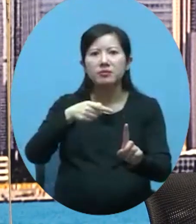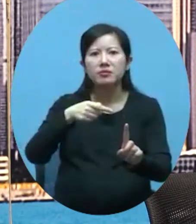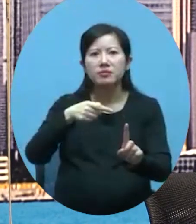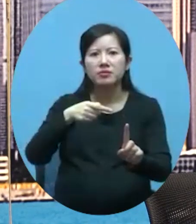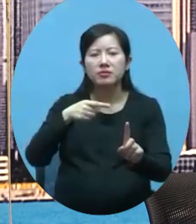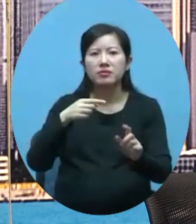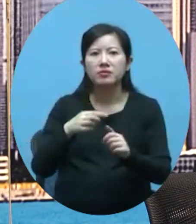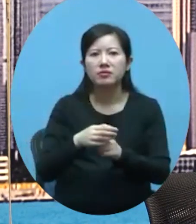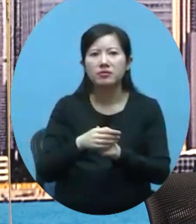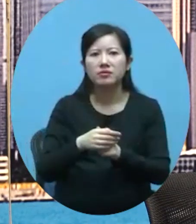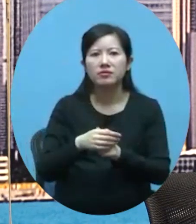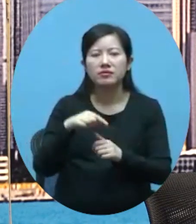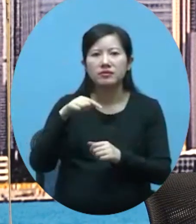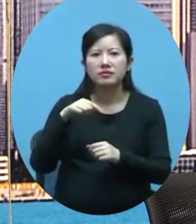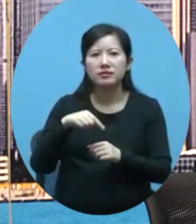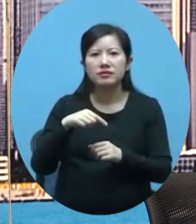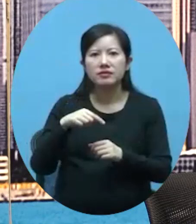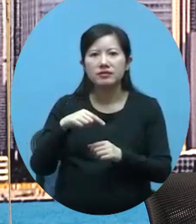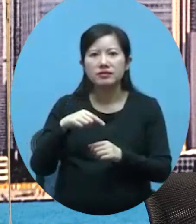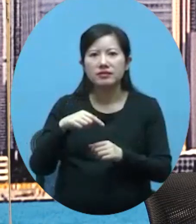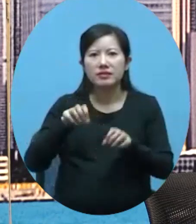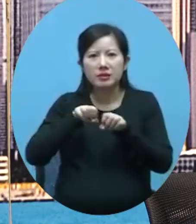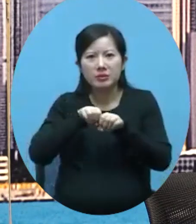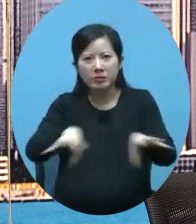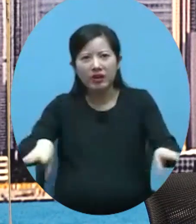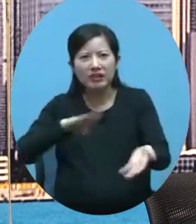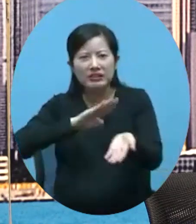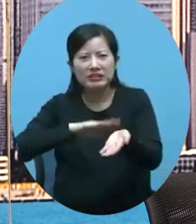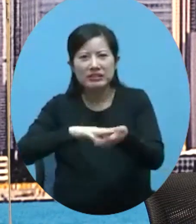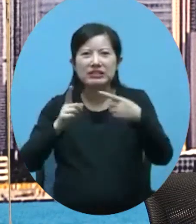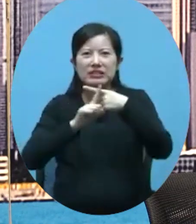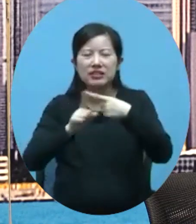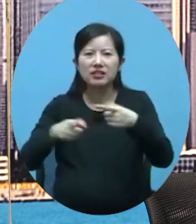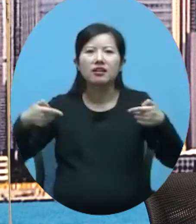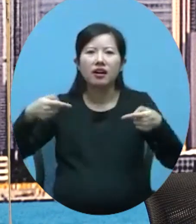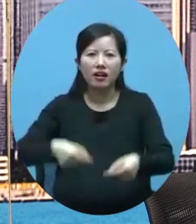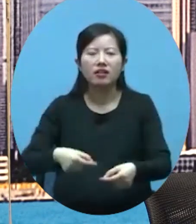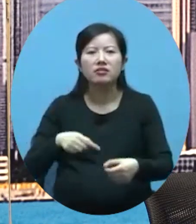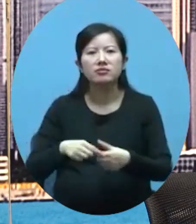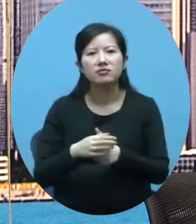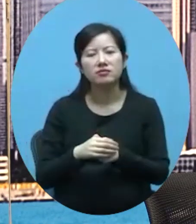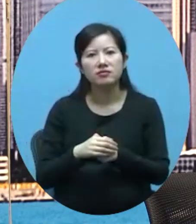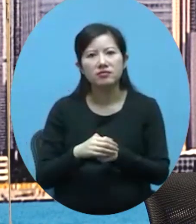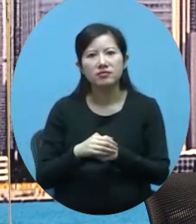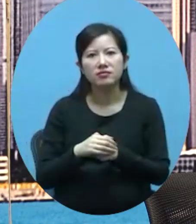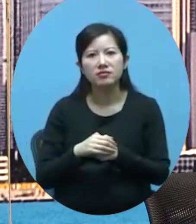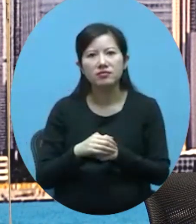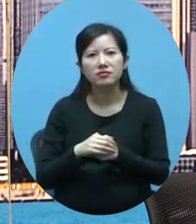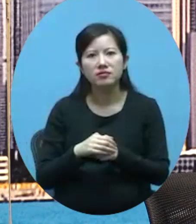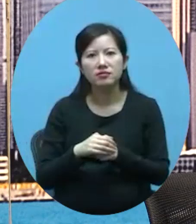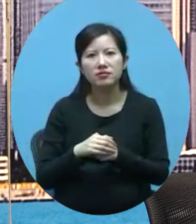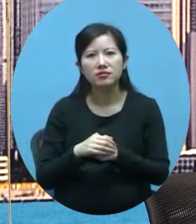the virus to the public so we want to have